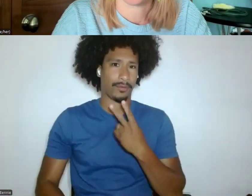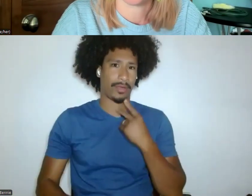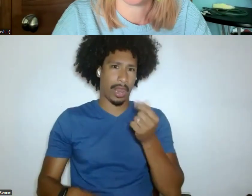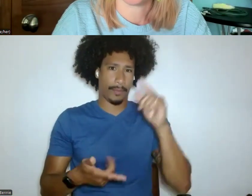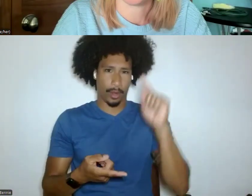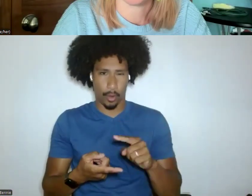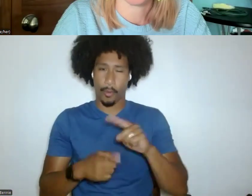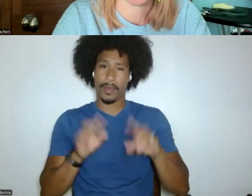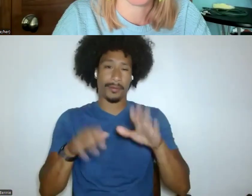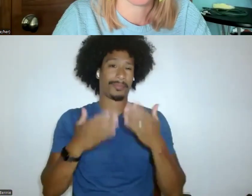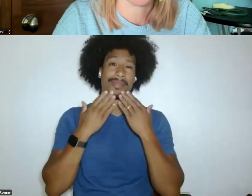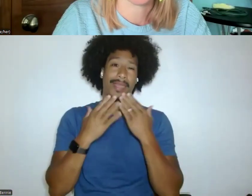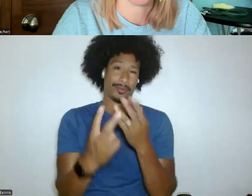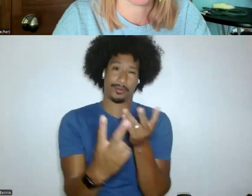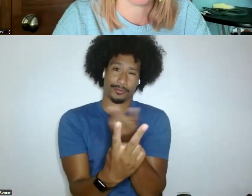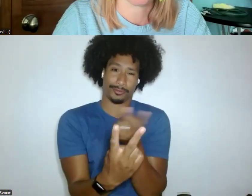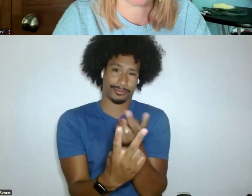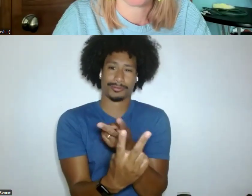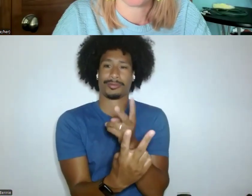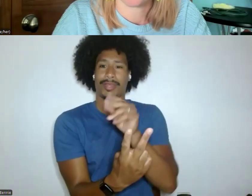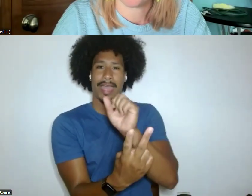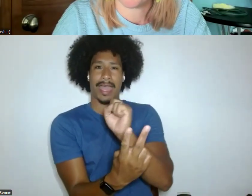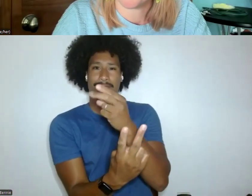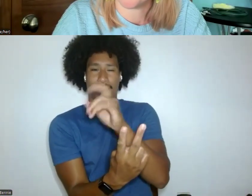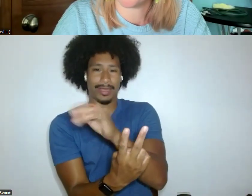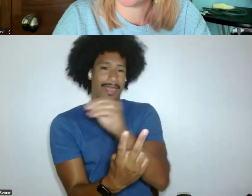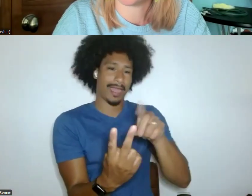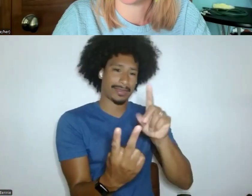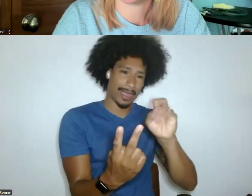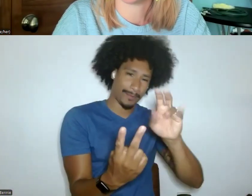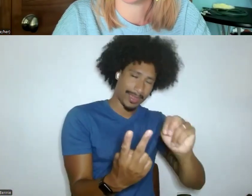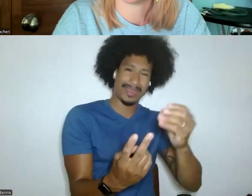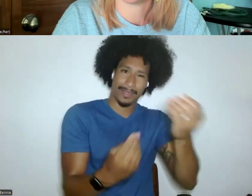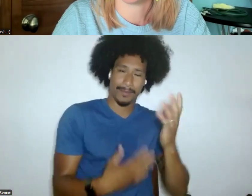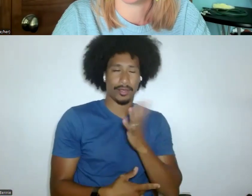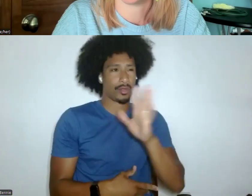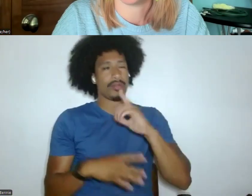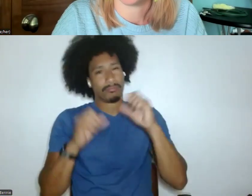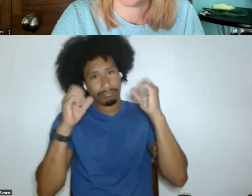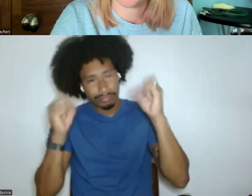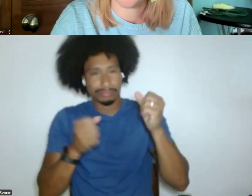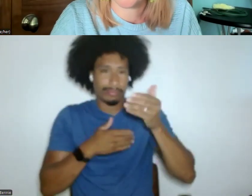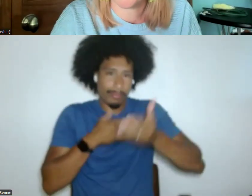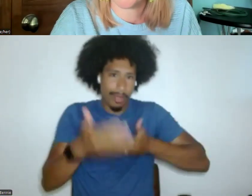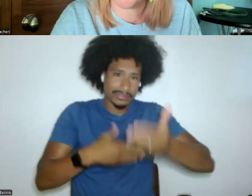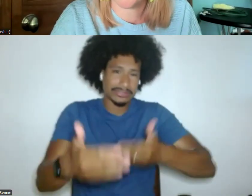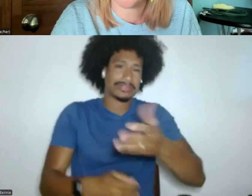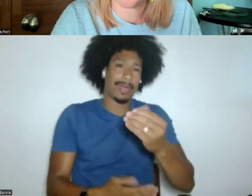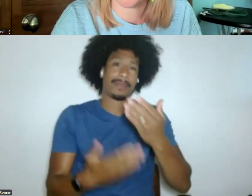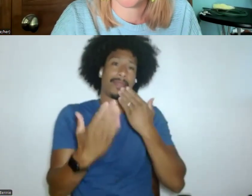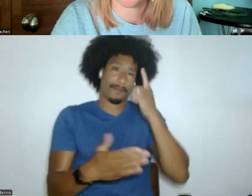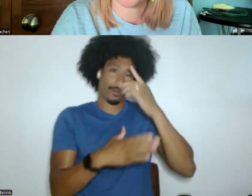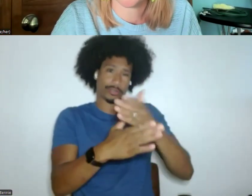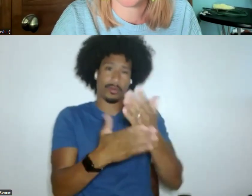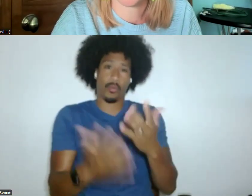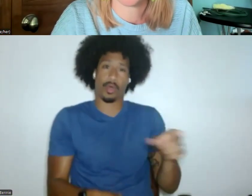for giving us this incredible talk and sharing with us your process and some of the things that you're working through in your project, as well